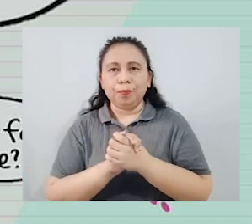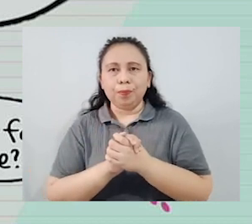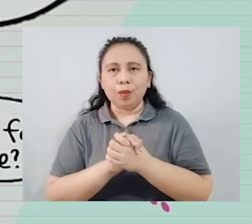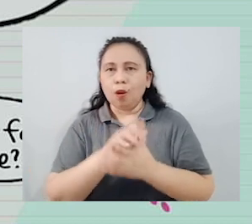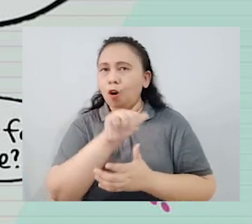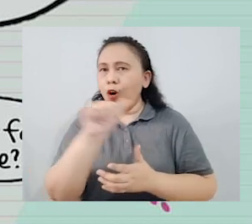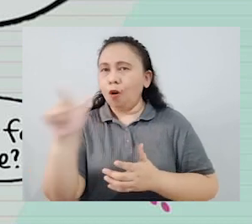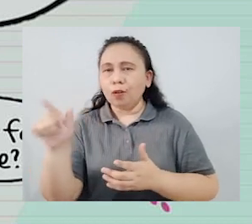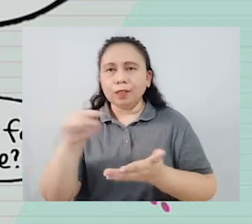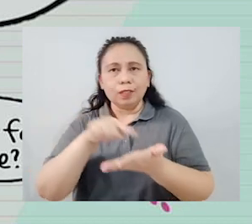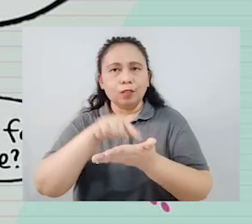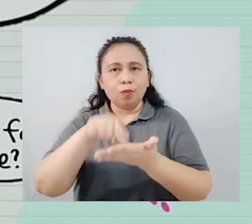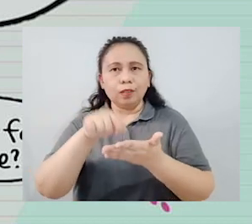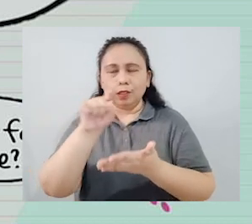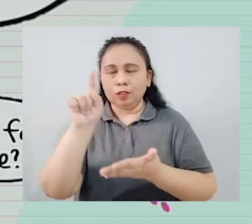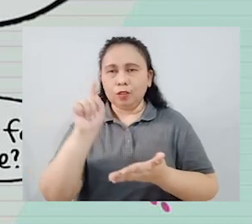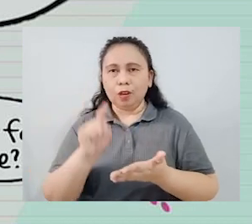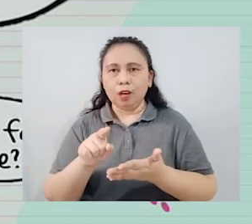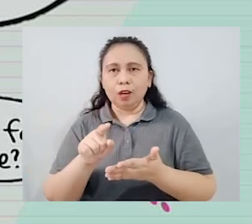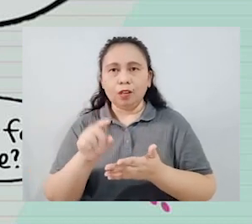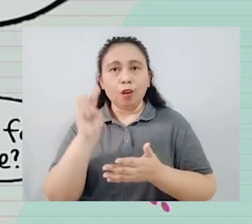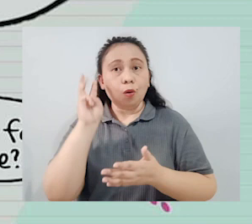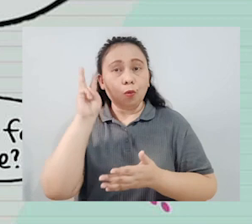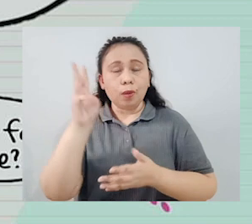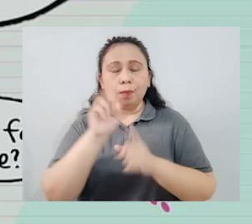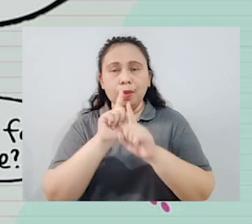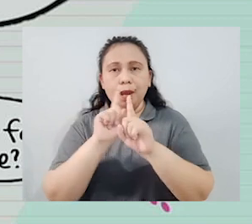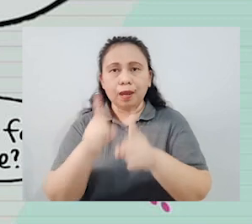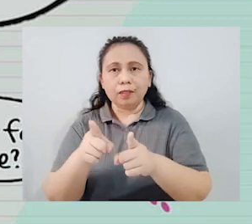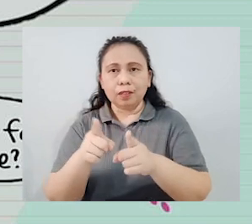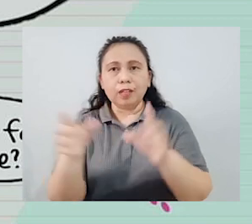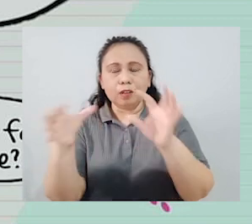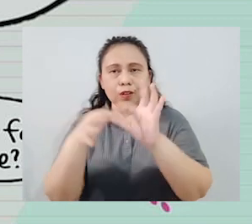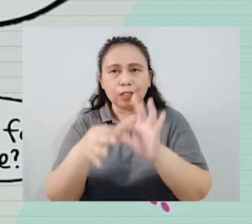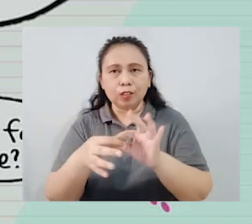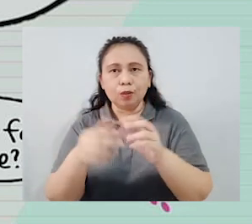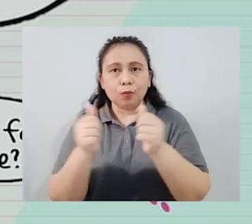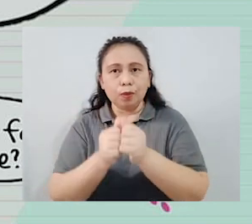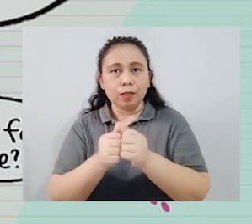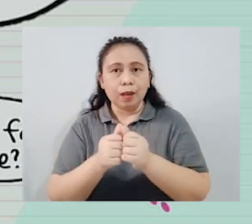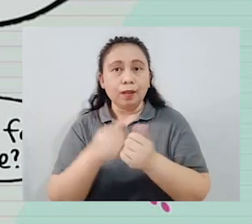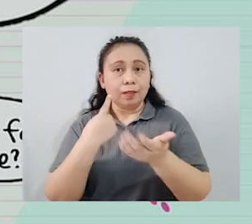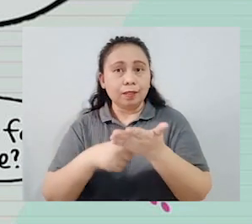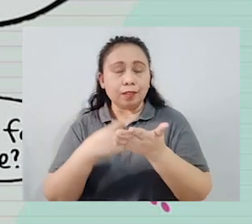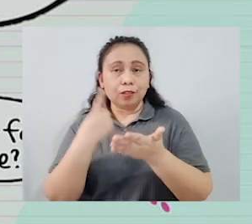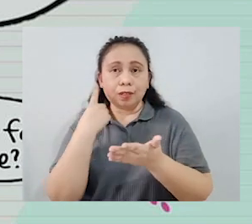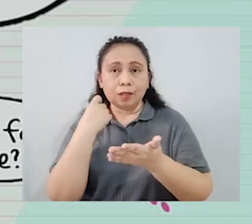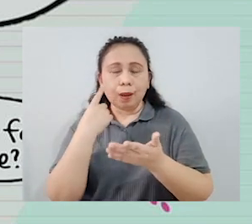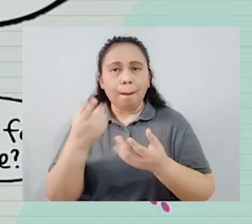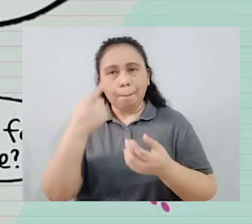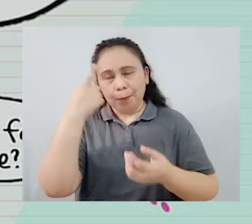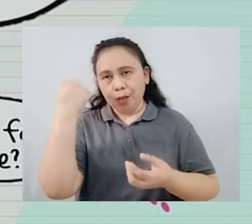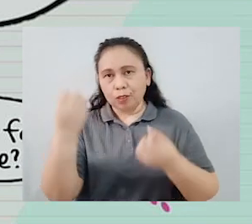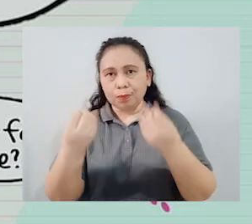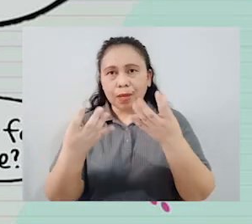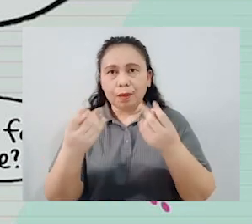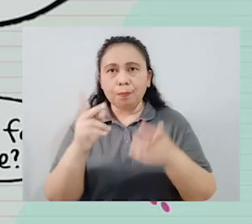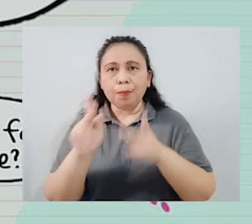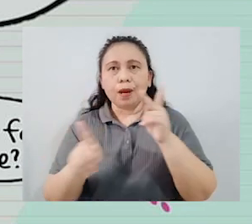All these questions will be answered in connection to our previous discussion because many parts of the